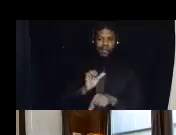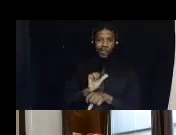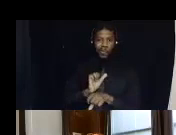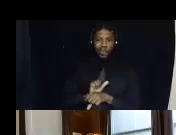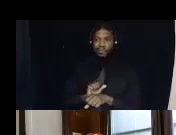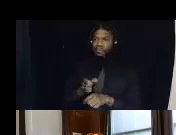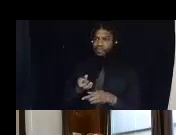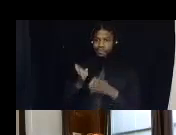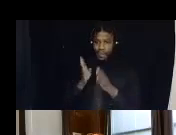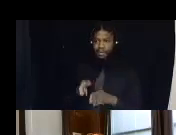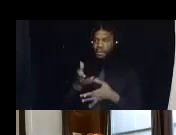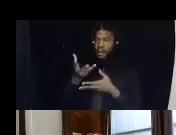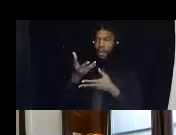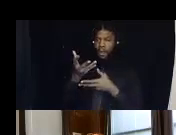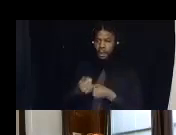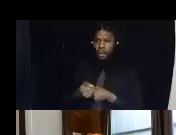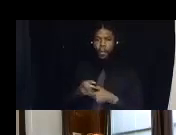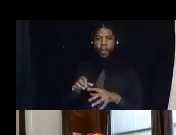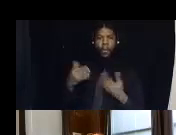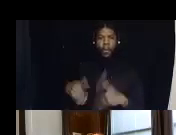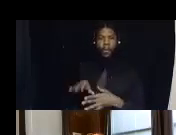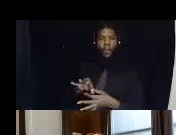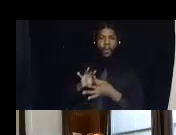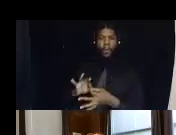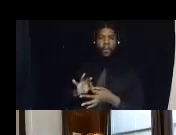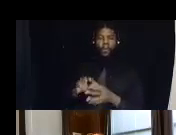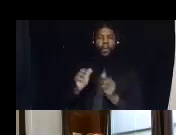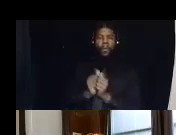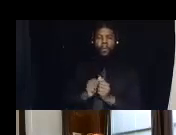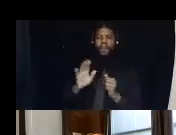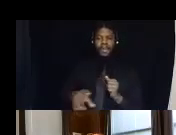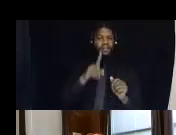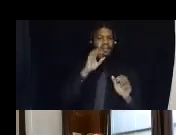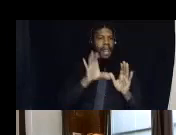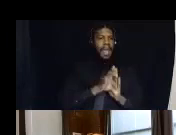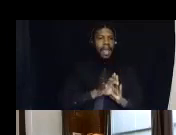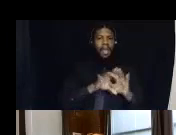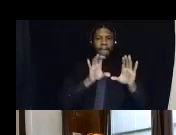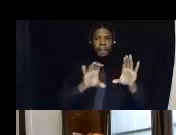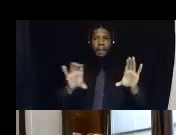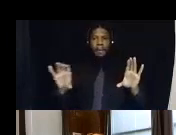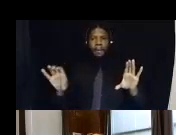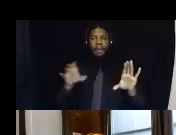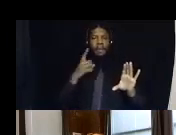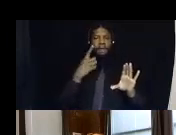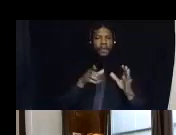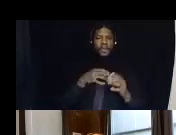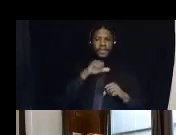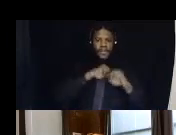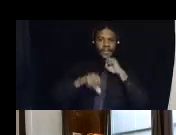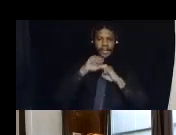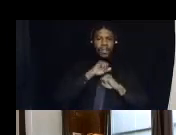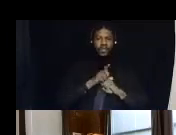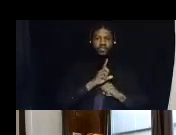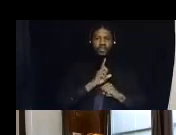confidence in Collage's literal and metaphorical ability to navigate existential